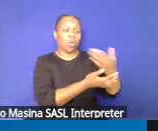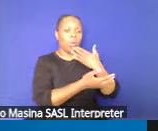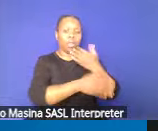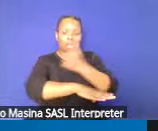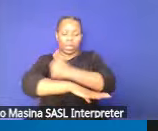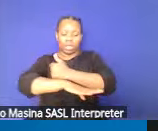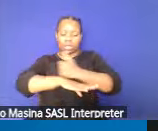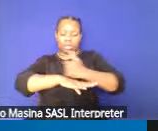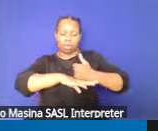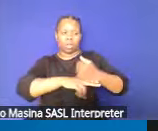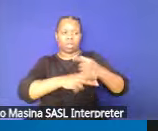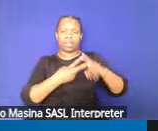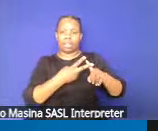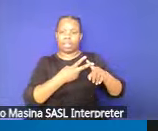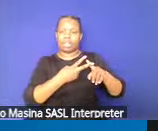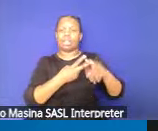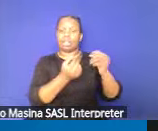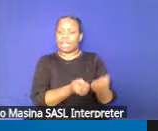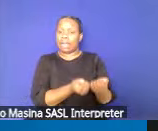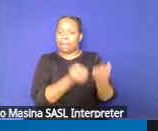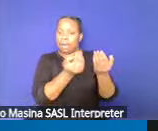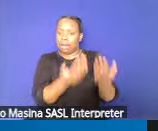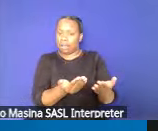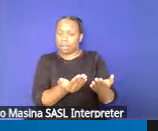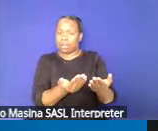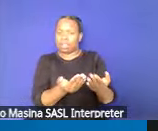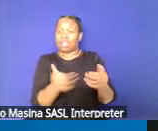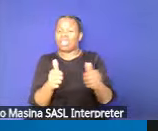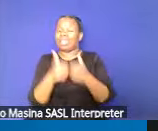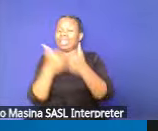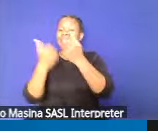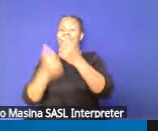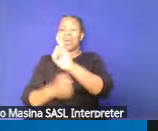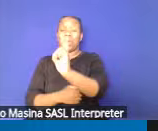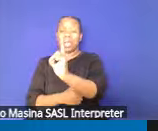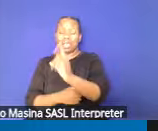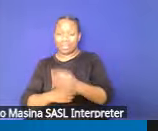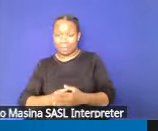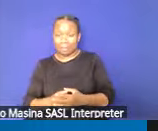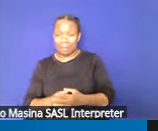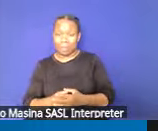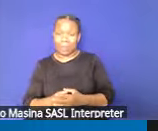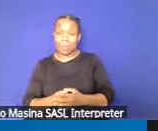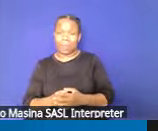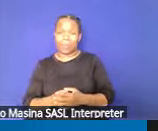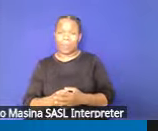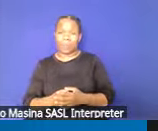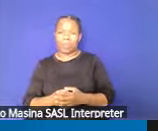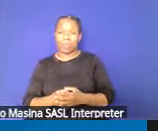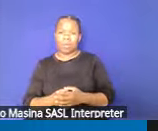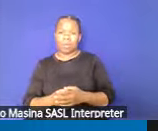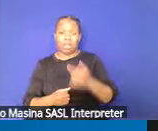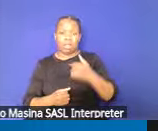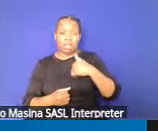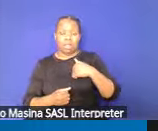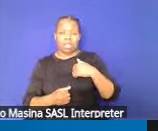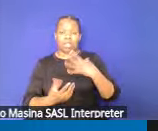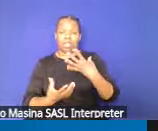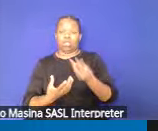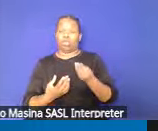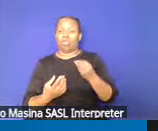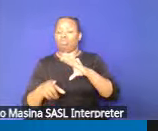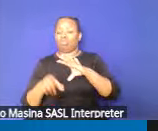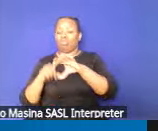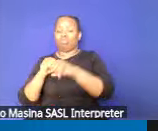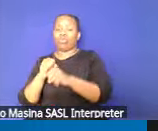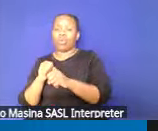one of the main challenge, actually, it has been to able us to reach out